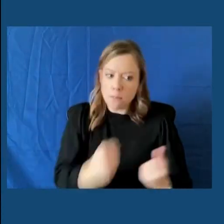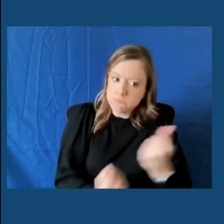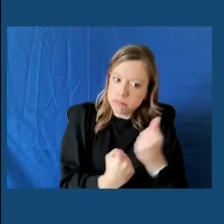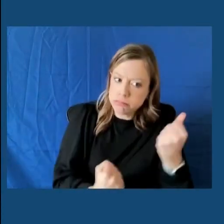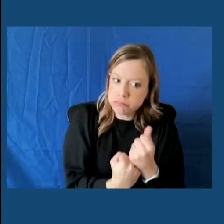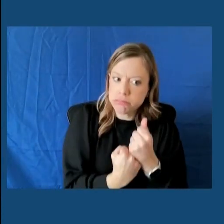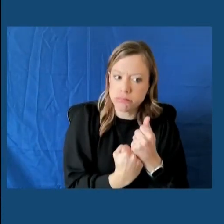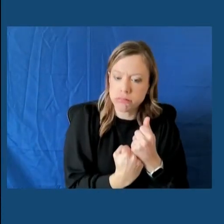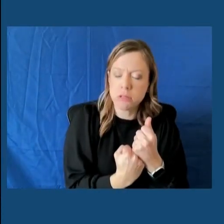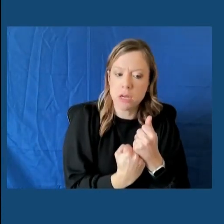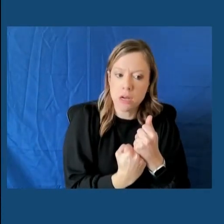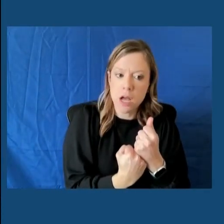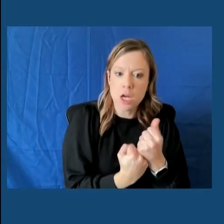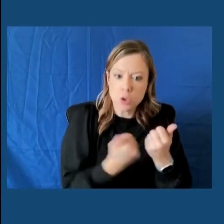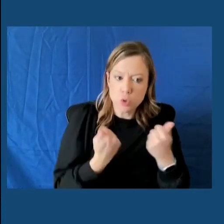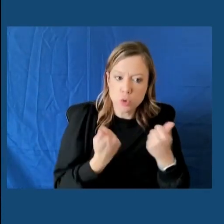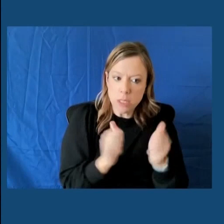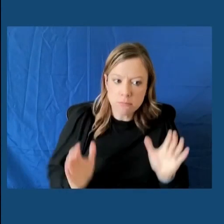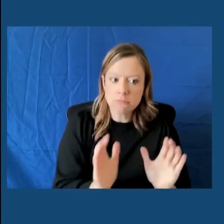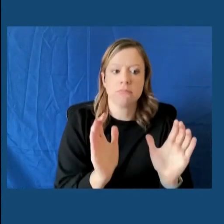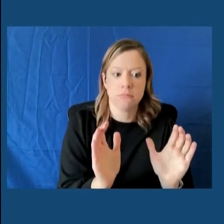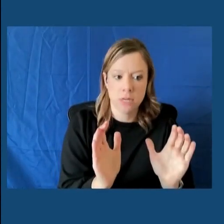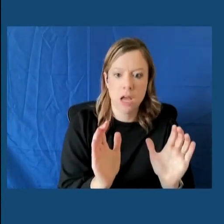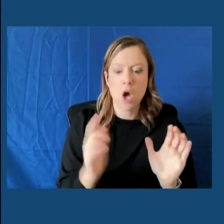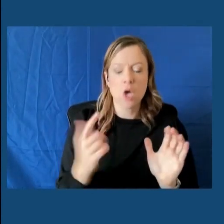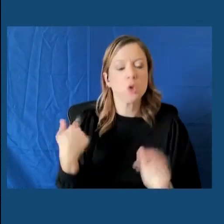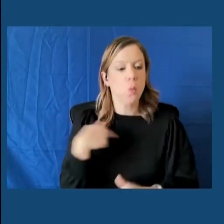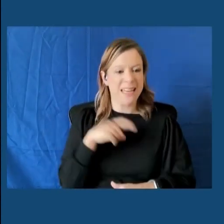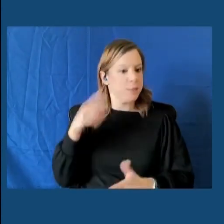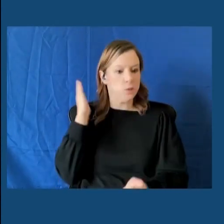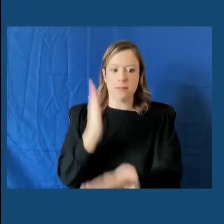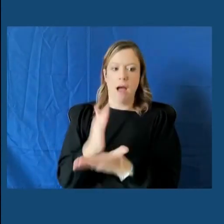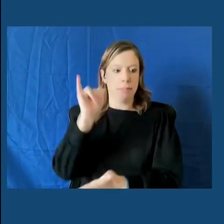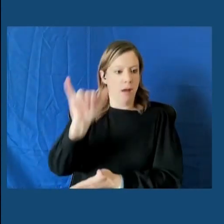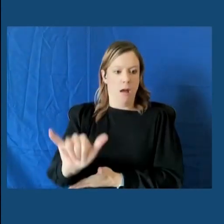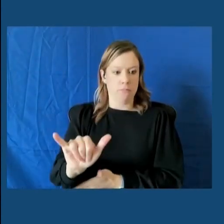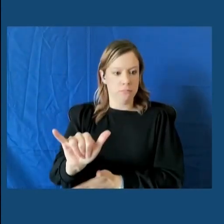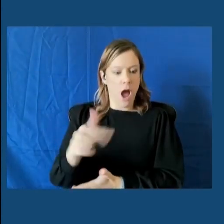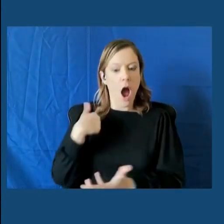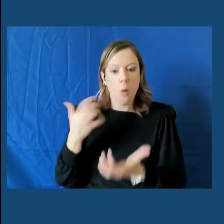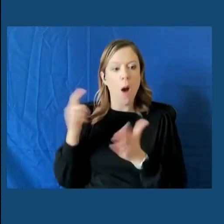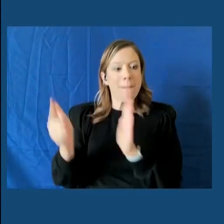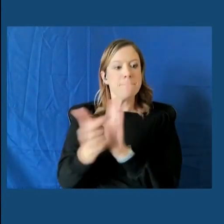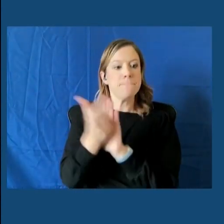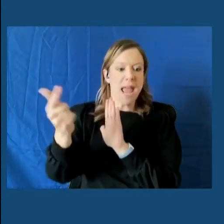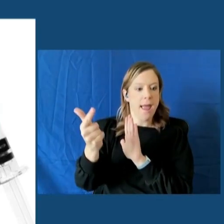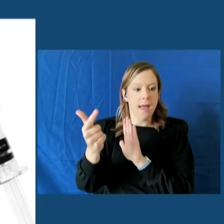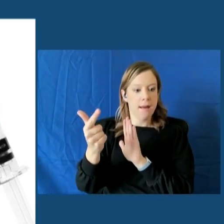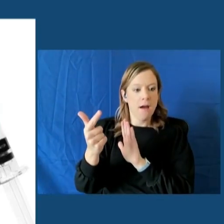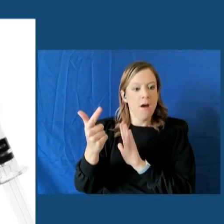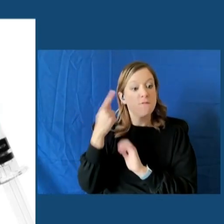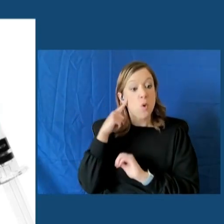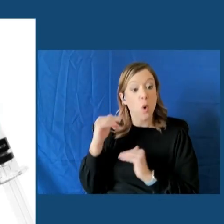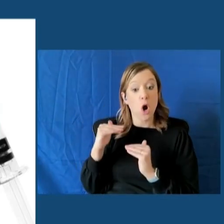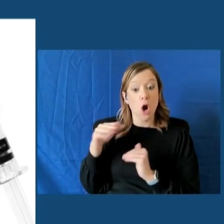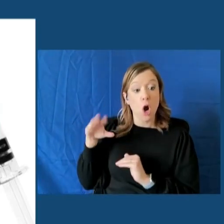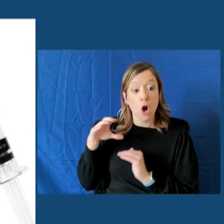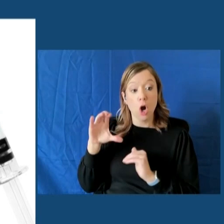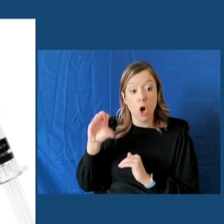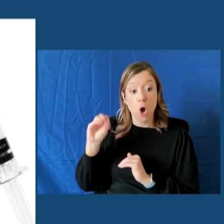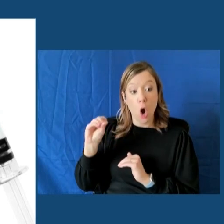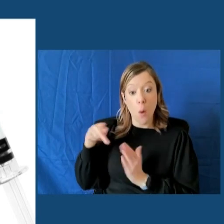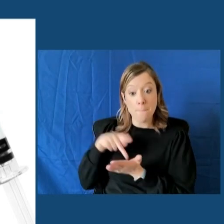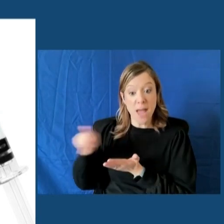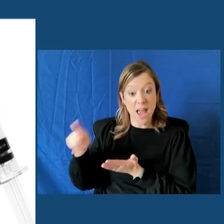So let's end that as well. I want a ban on co-pays for insulin for anyone and a state-regulated